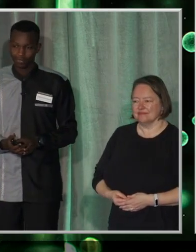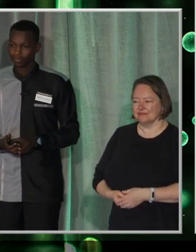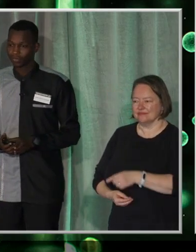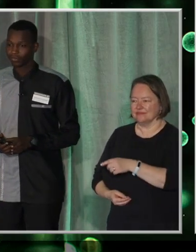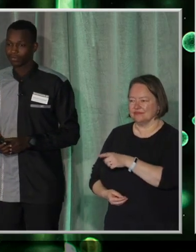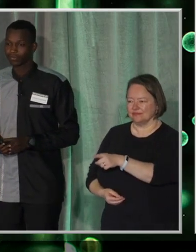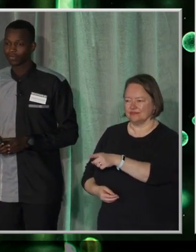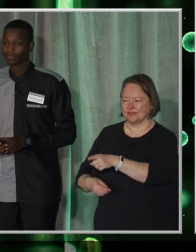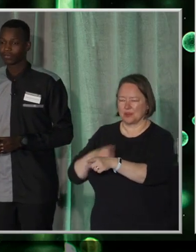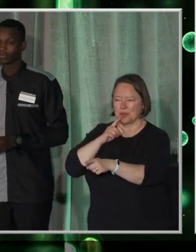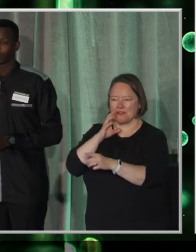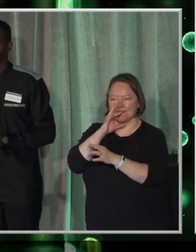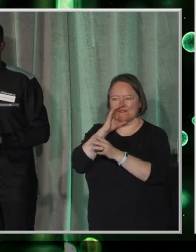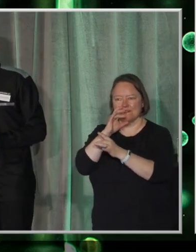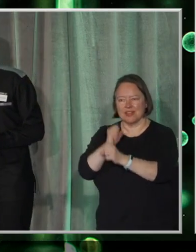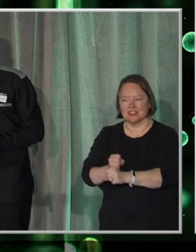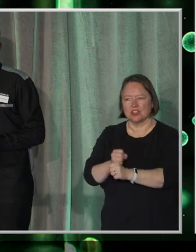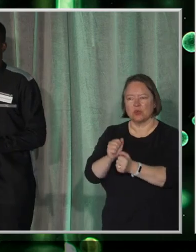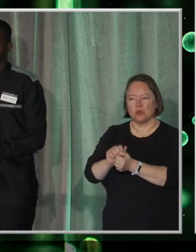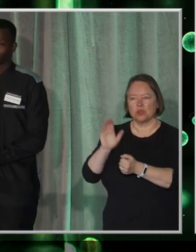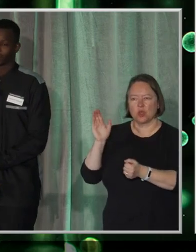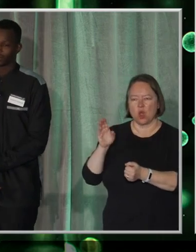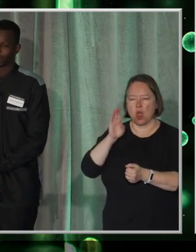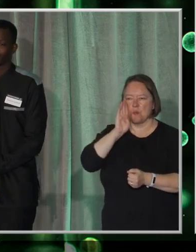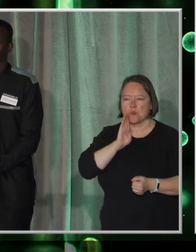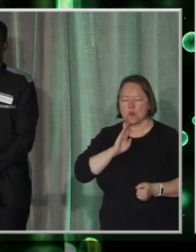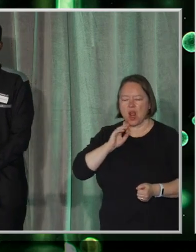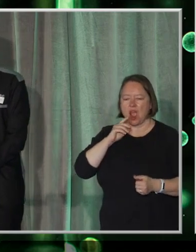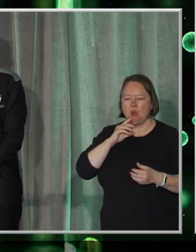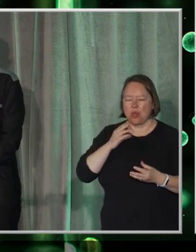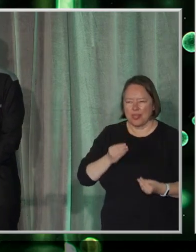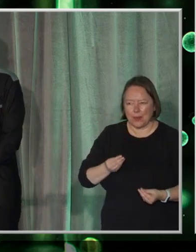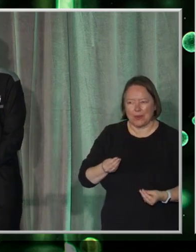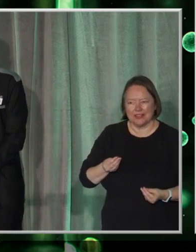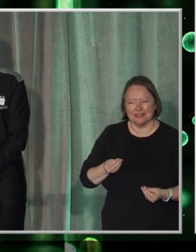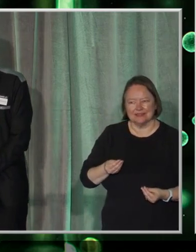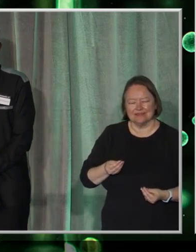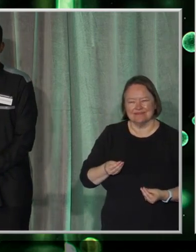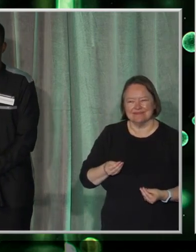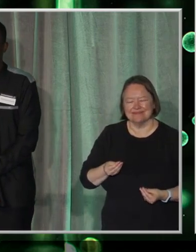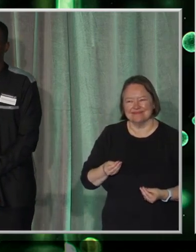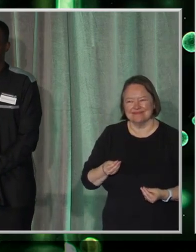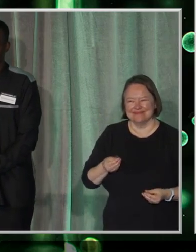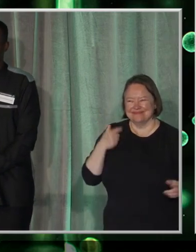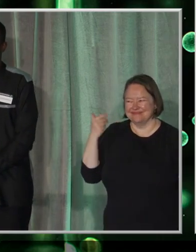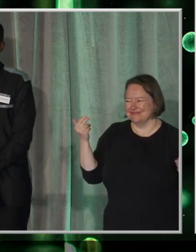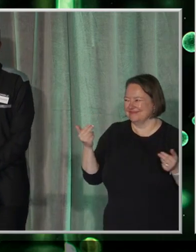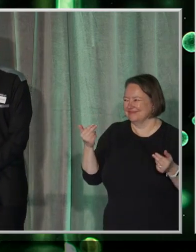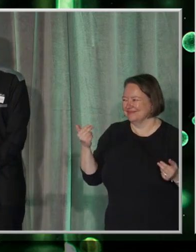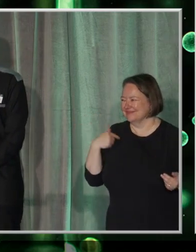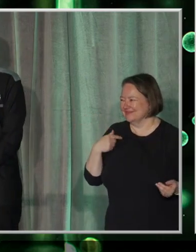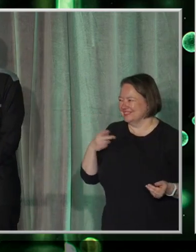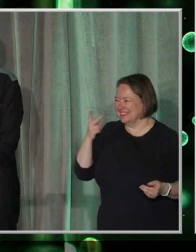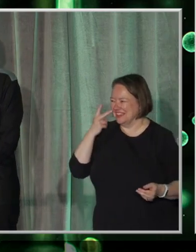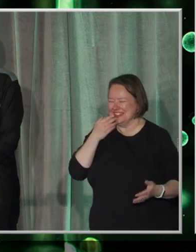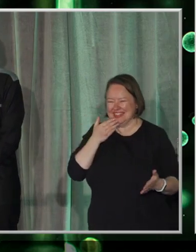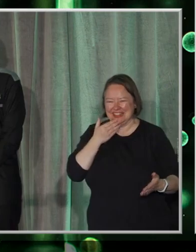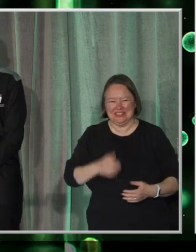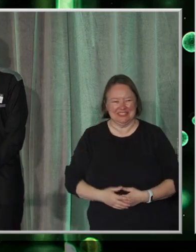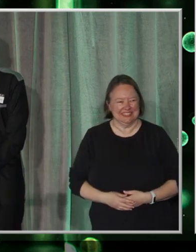I am fascinated with your brown liquid. Yes, thank you very much. You love it very much. Okay, thank